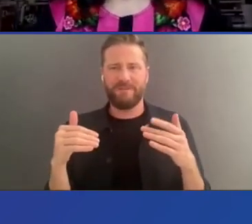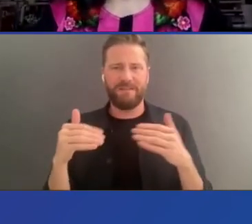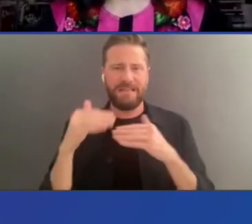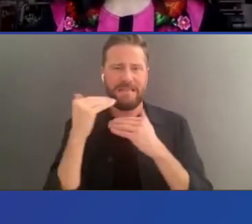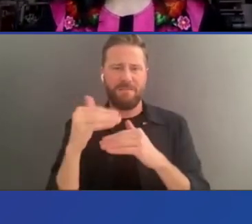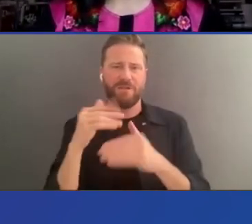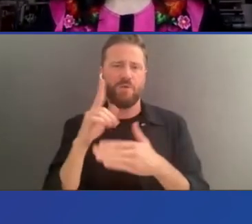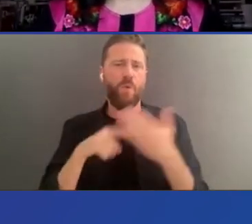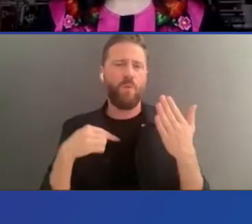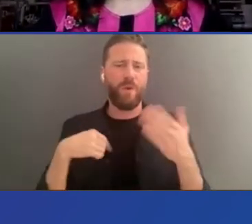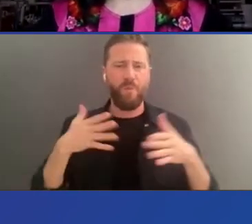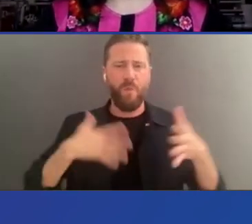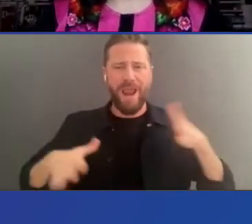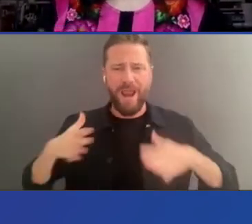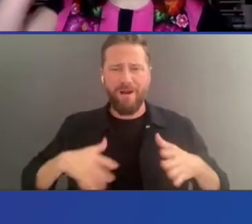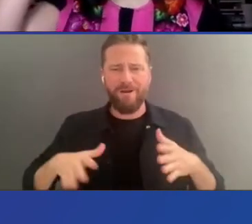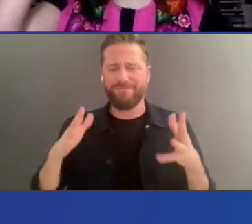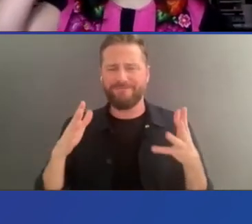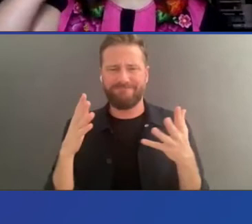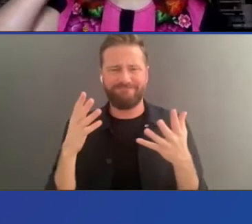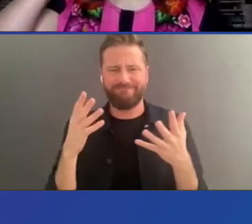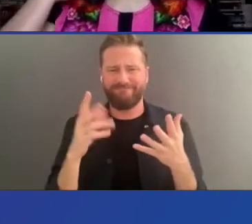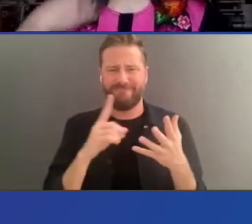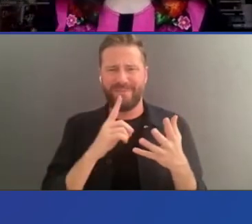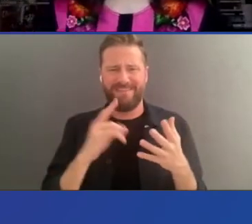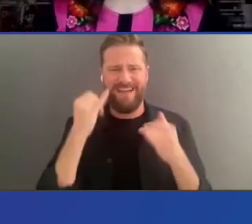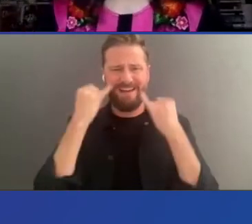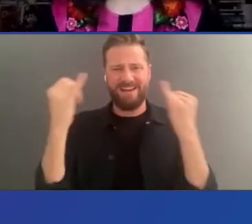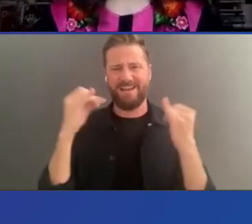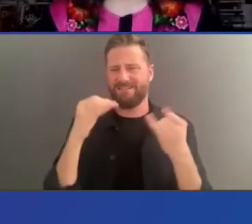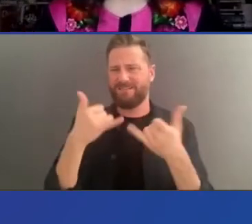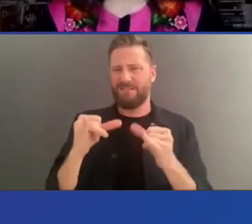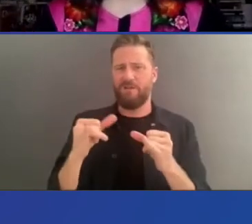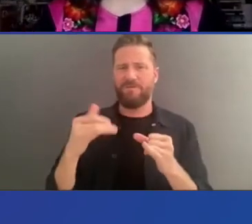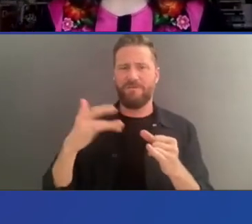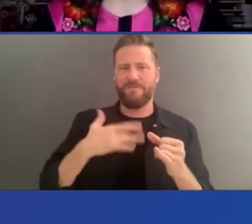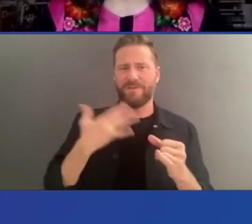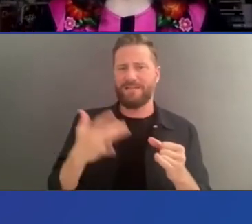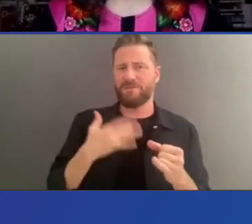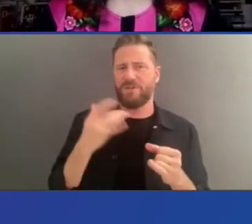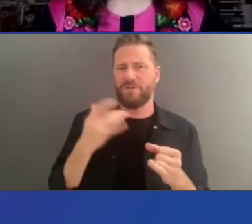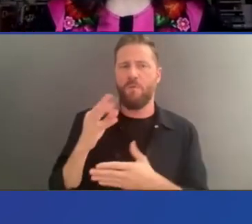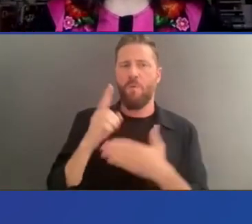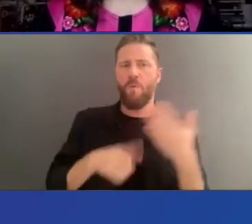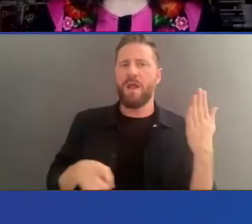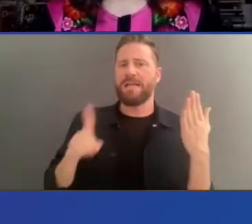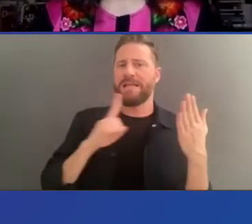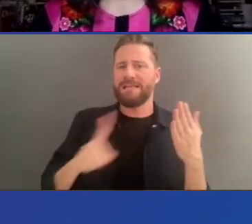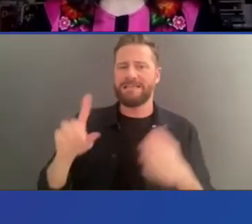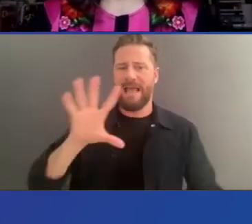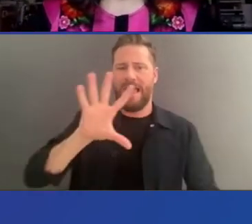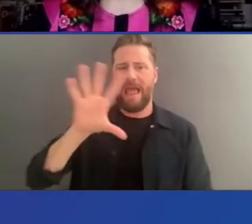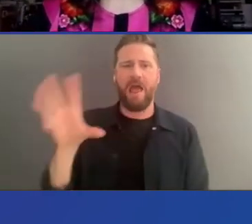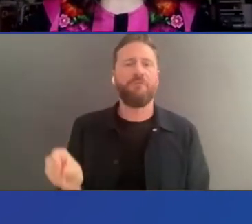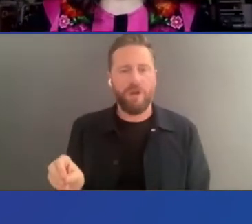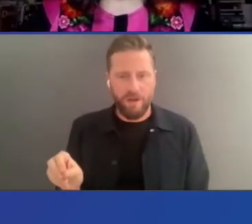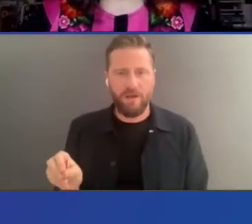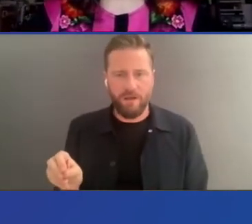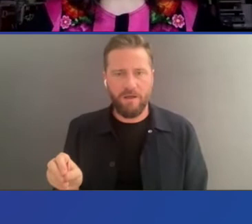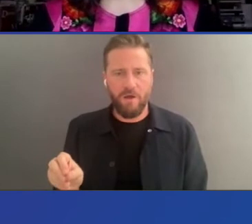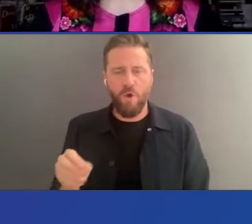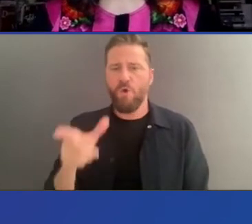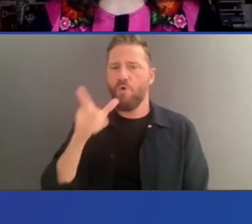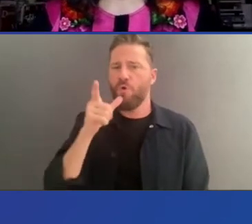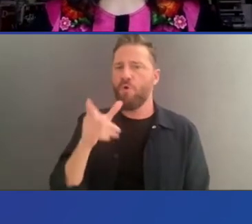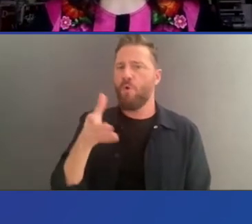on what we wear. You know, it's the idea, still the perception of what is Africa. or who